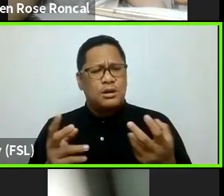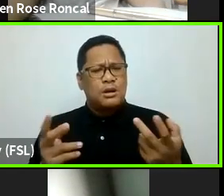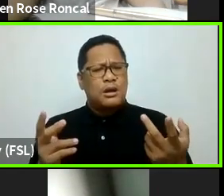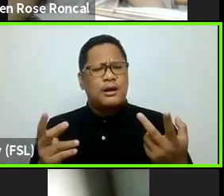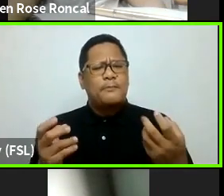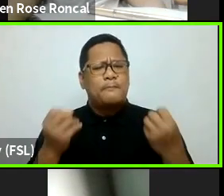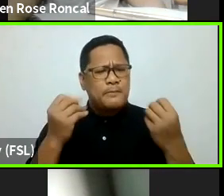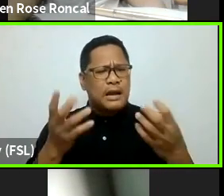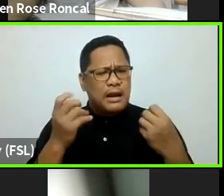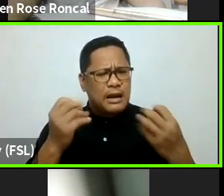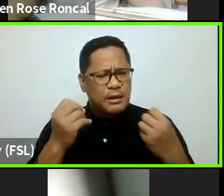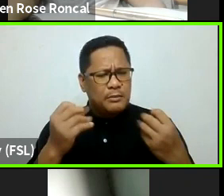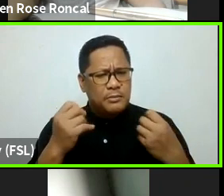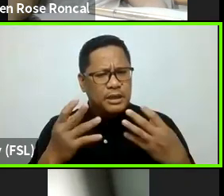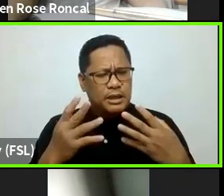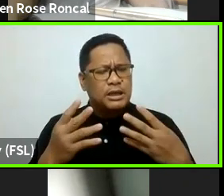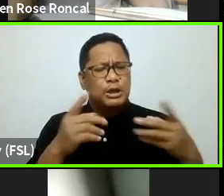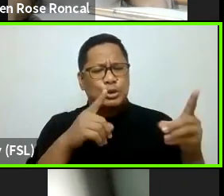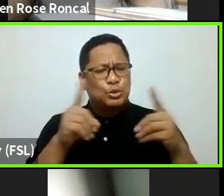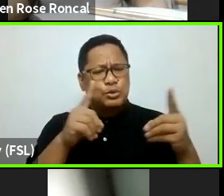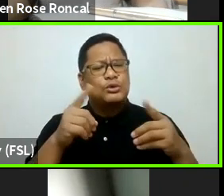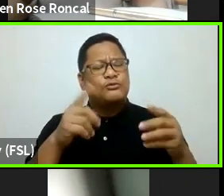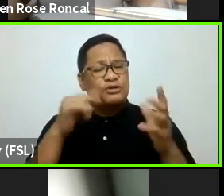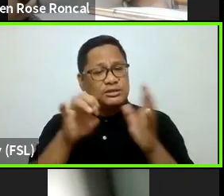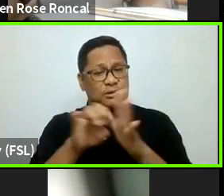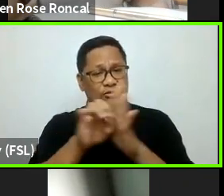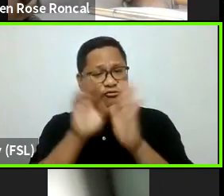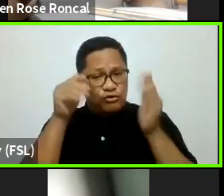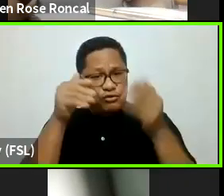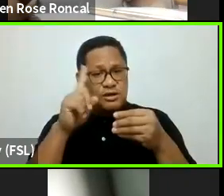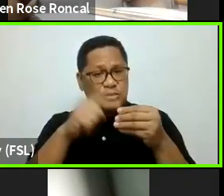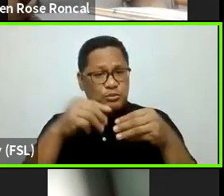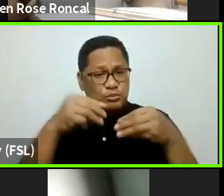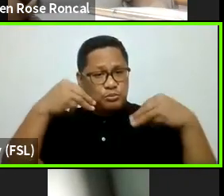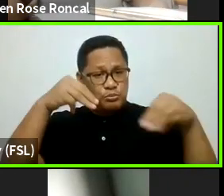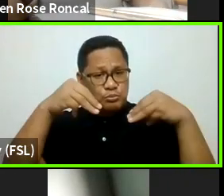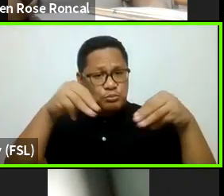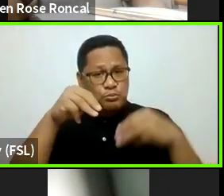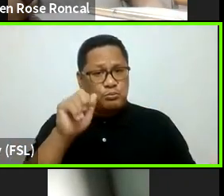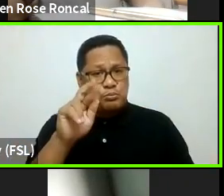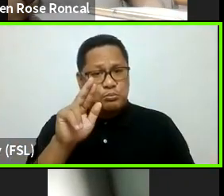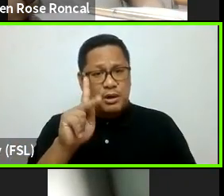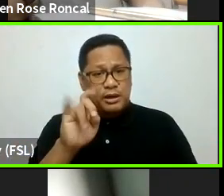more sophisticated in terms of marketing. Okay. So